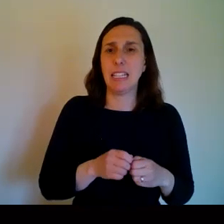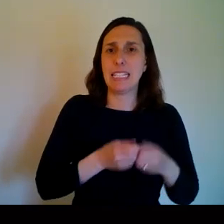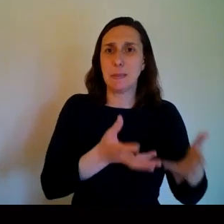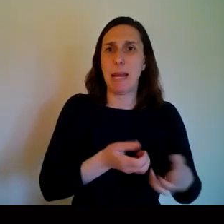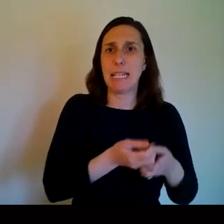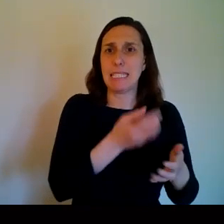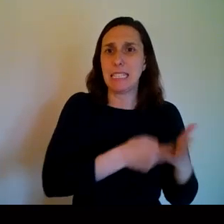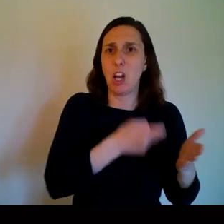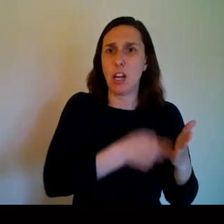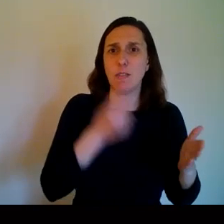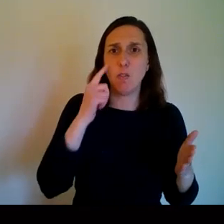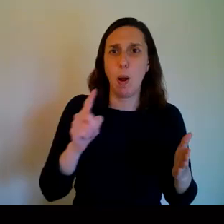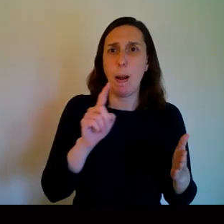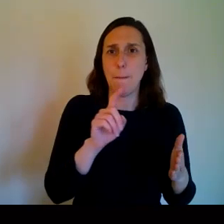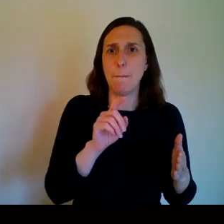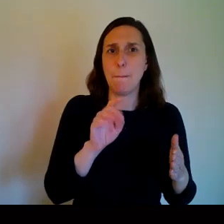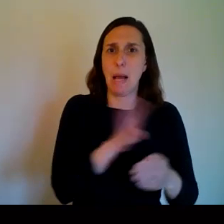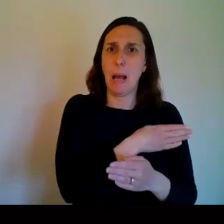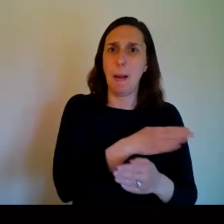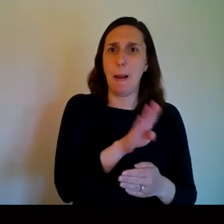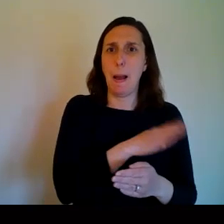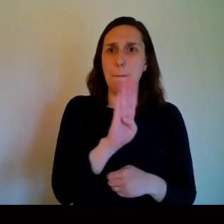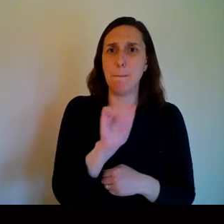Let me scroll up and down here.